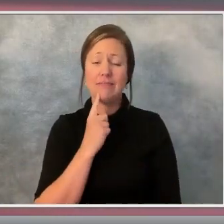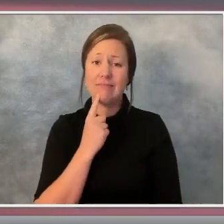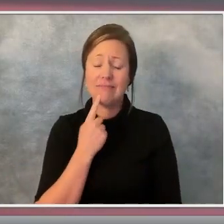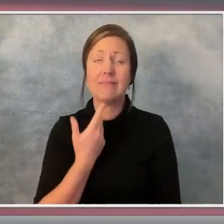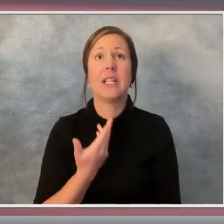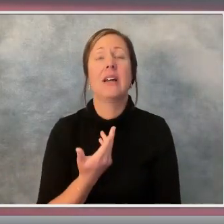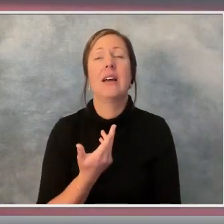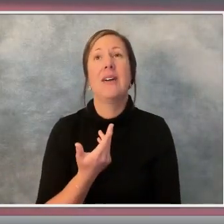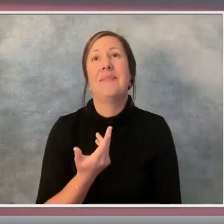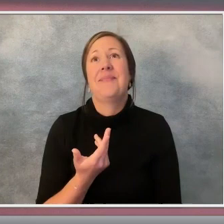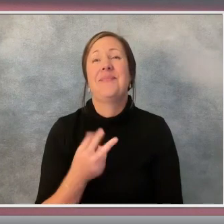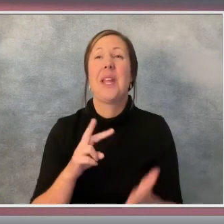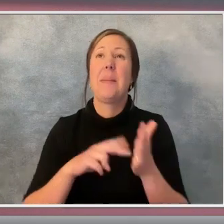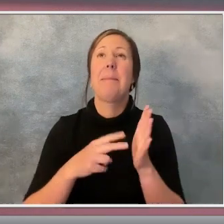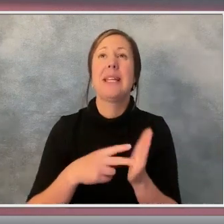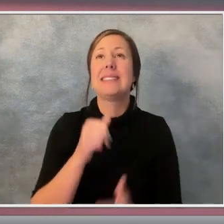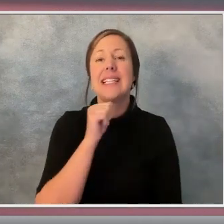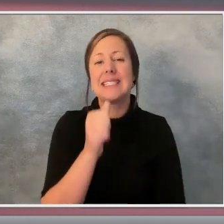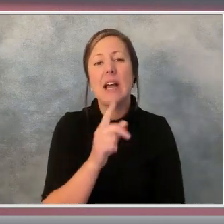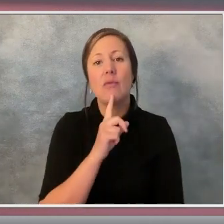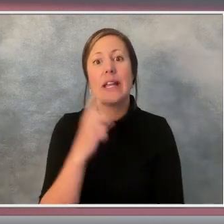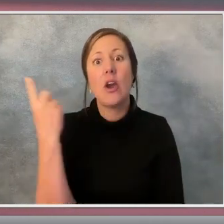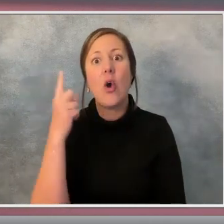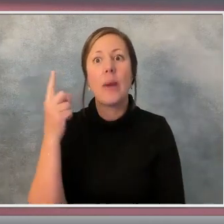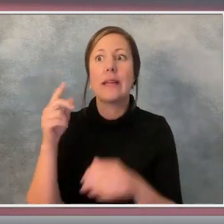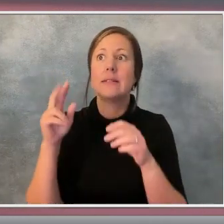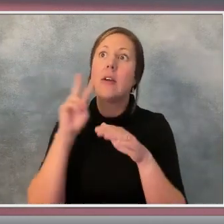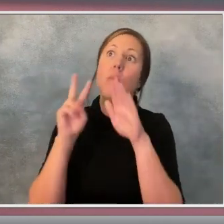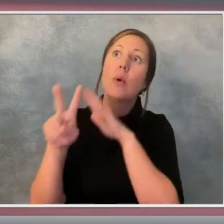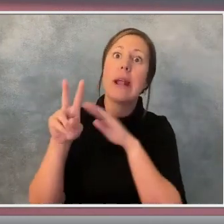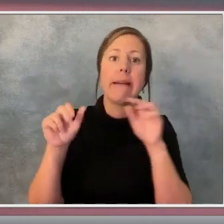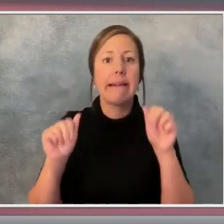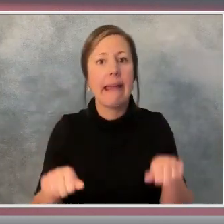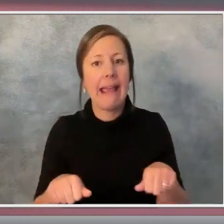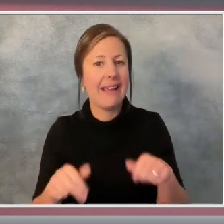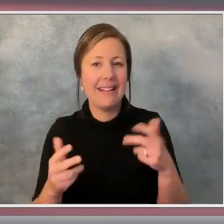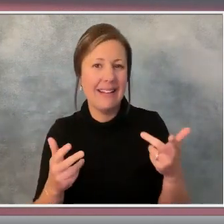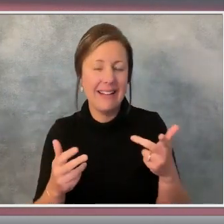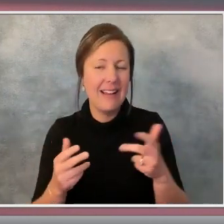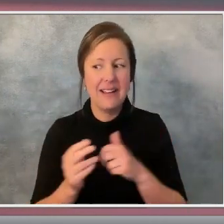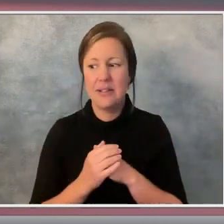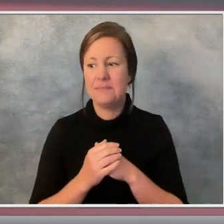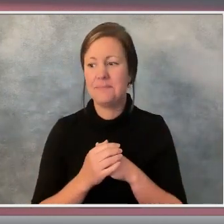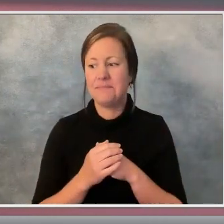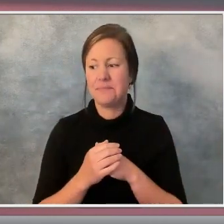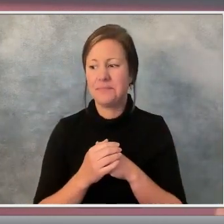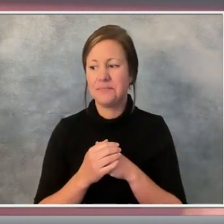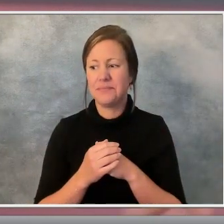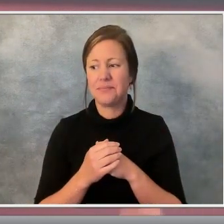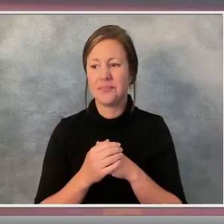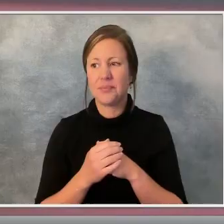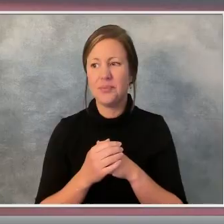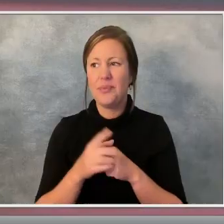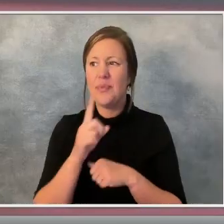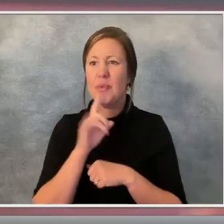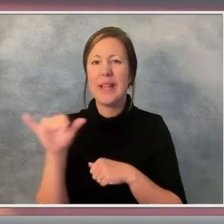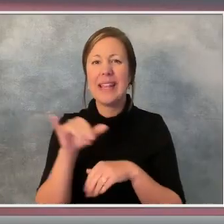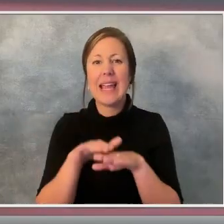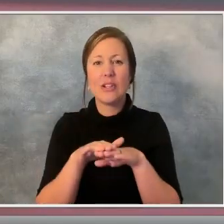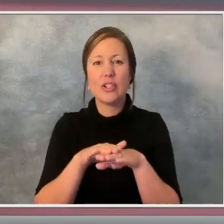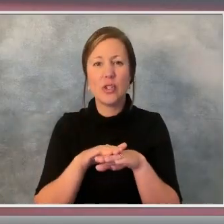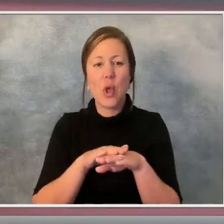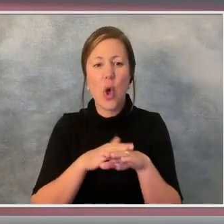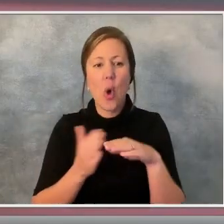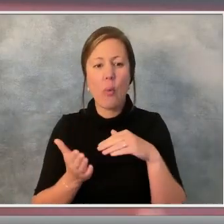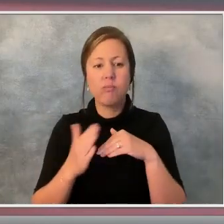sort of necessarily predictable anyways, because you have you kind of have like the slow, gradual buildup of coronary disease